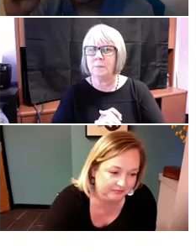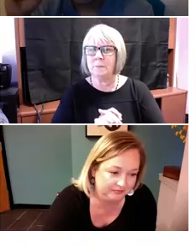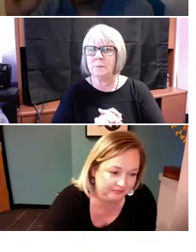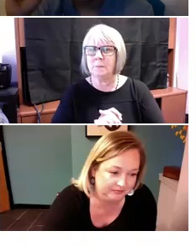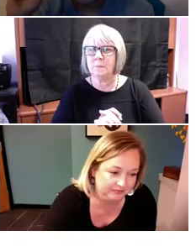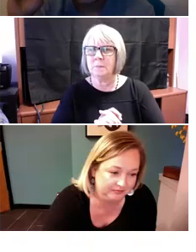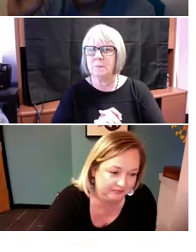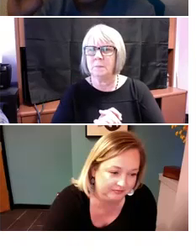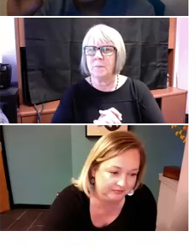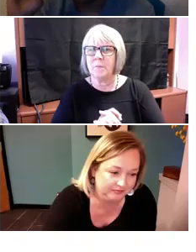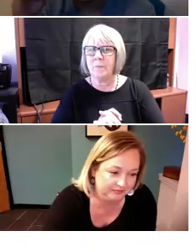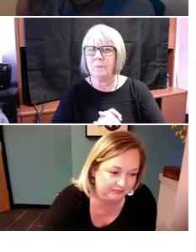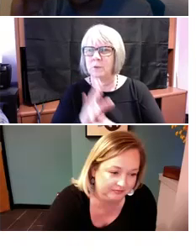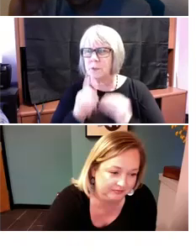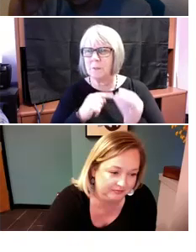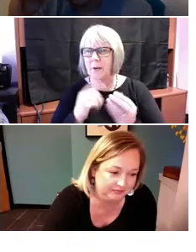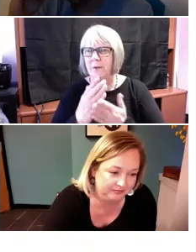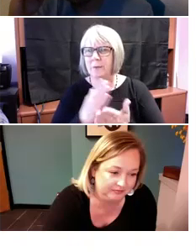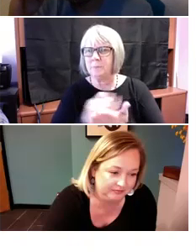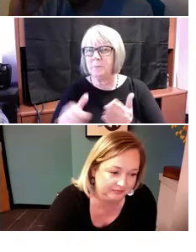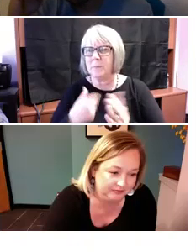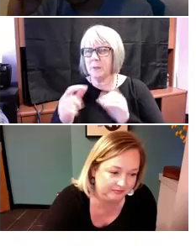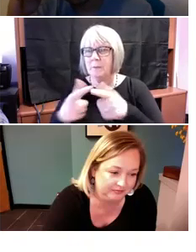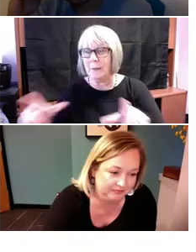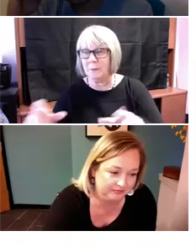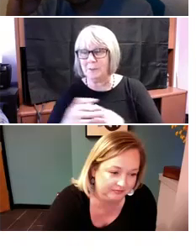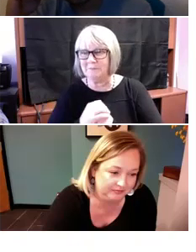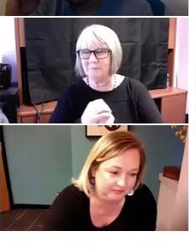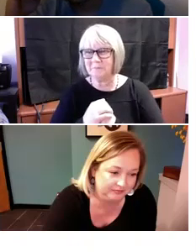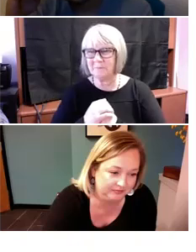Or are you talking about lists in some other language?